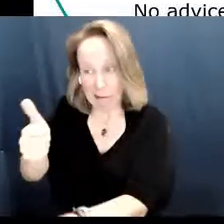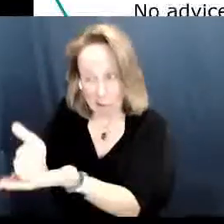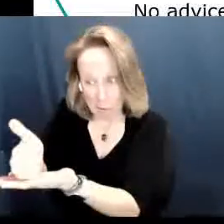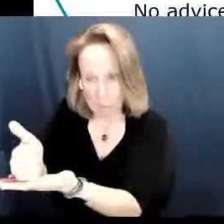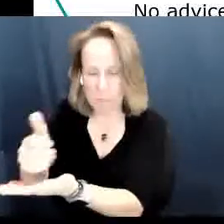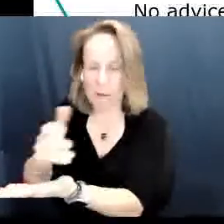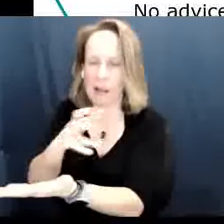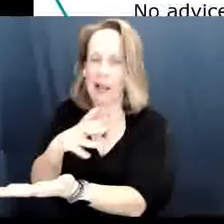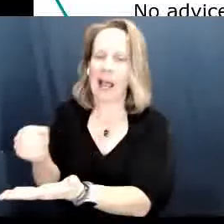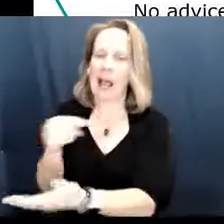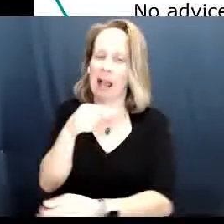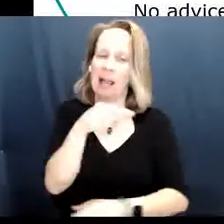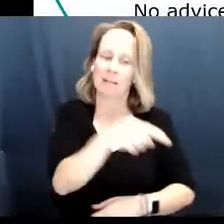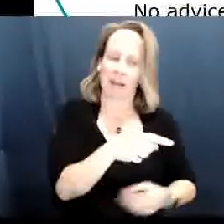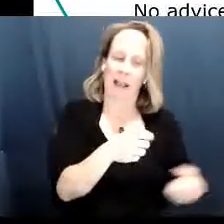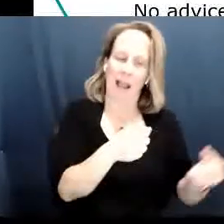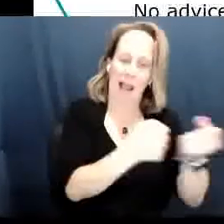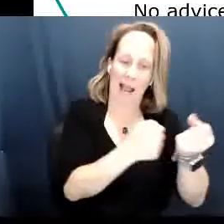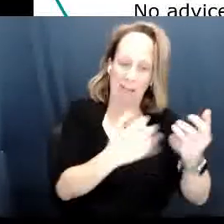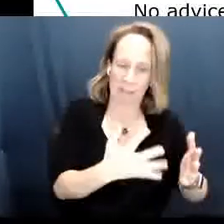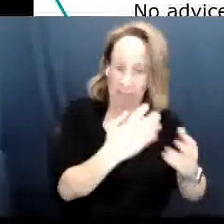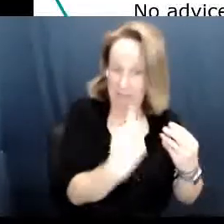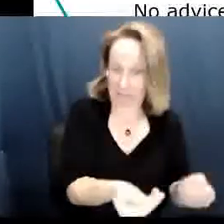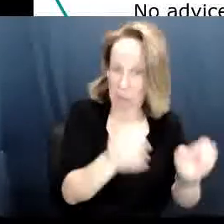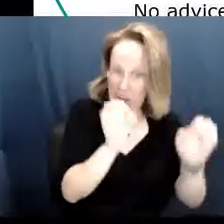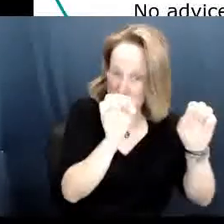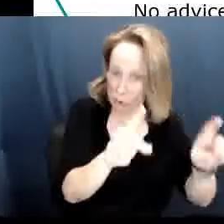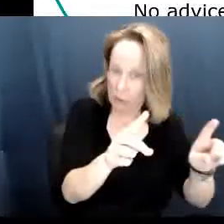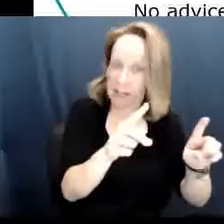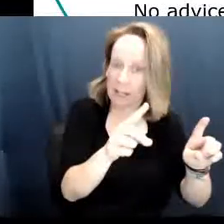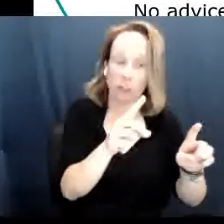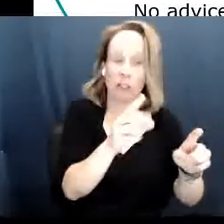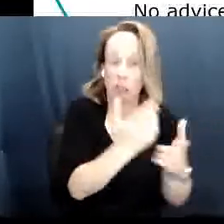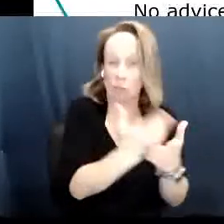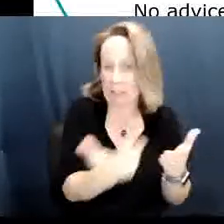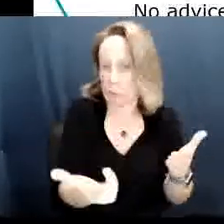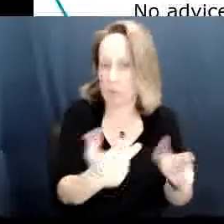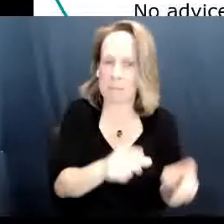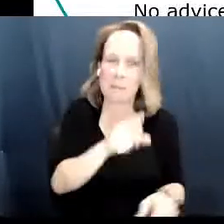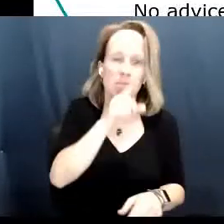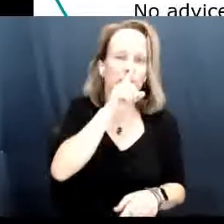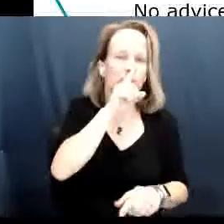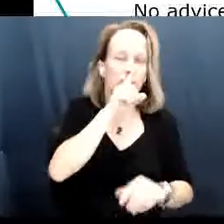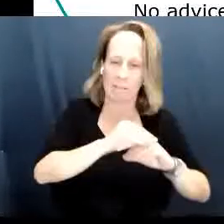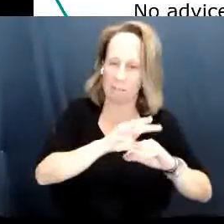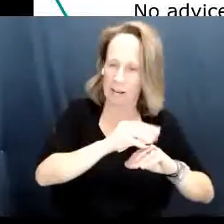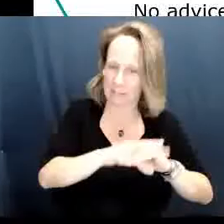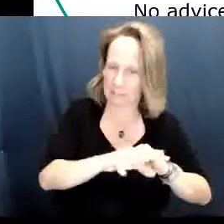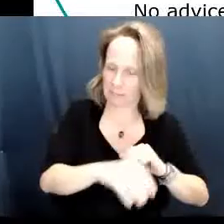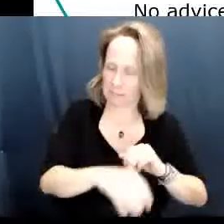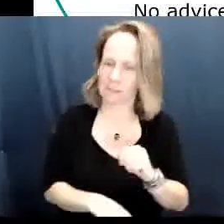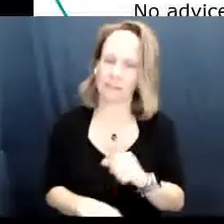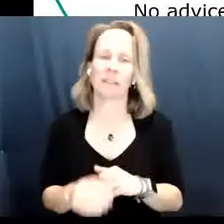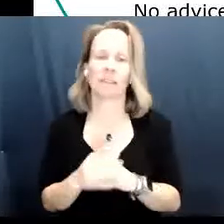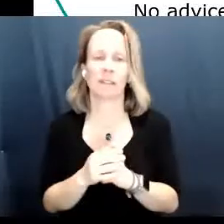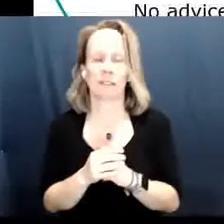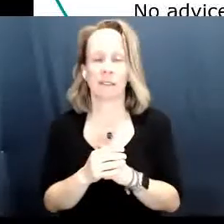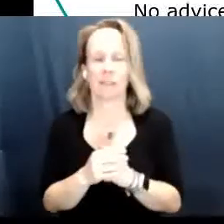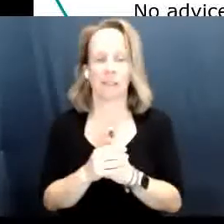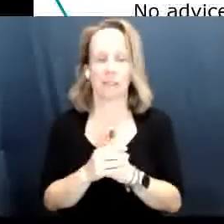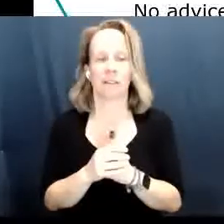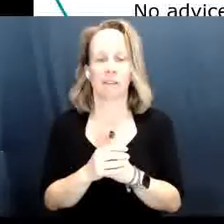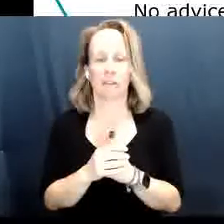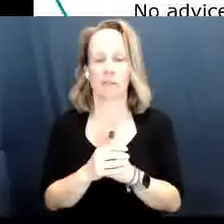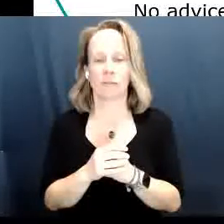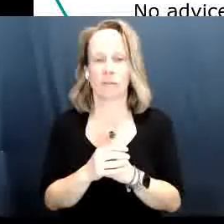give information, education, and resources, but not advice. Circle of Hope had this to say in regard to